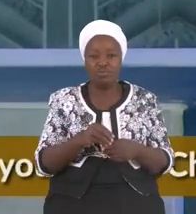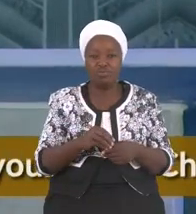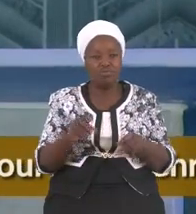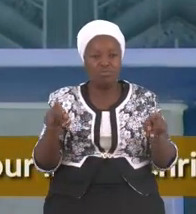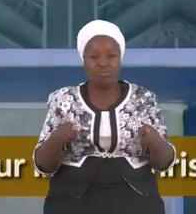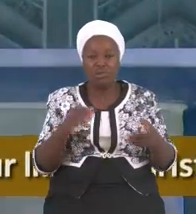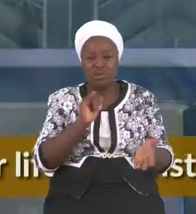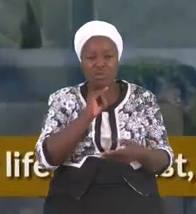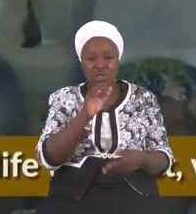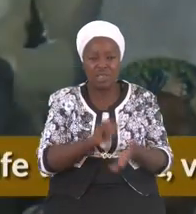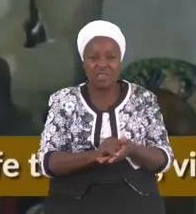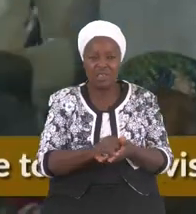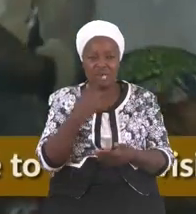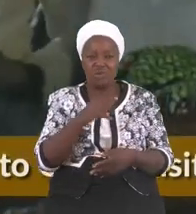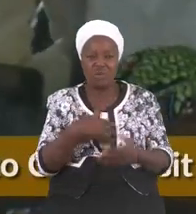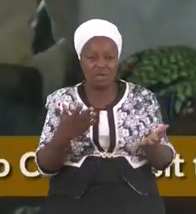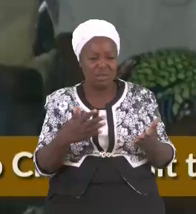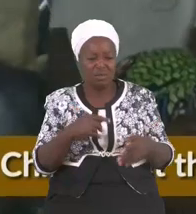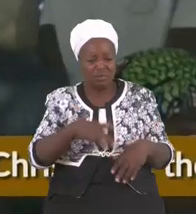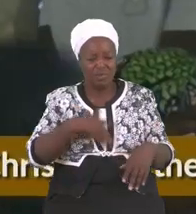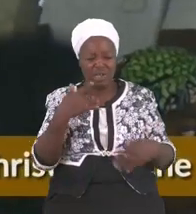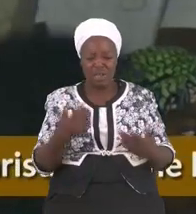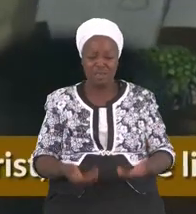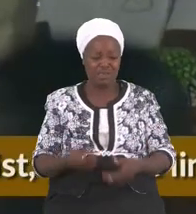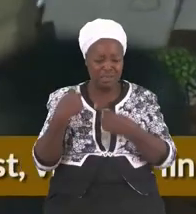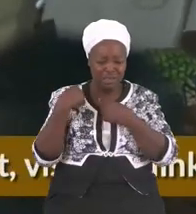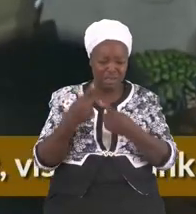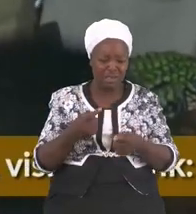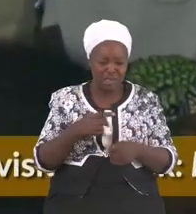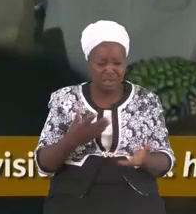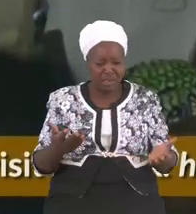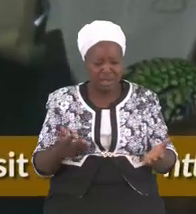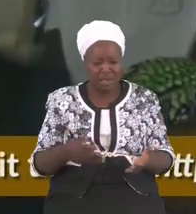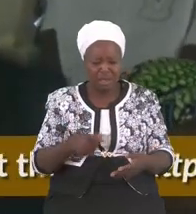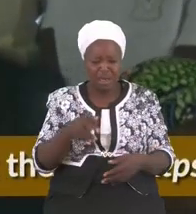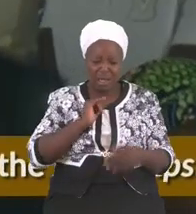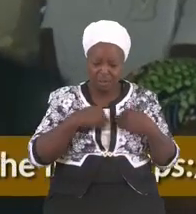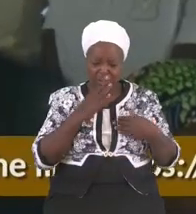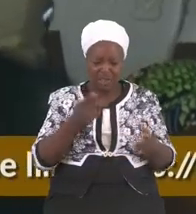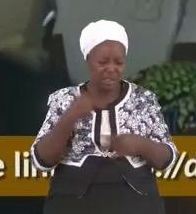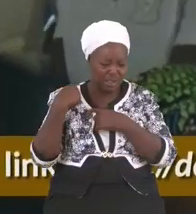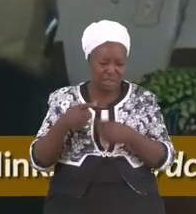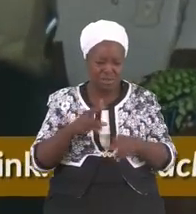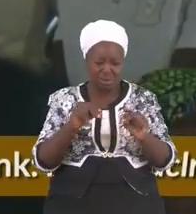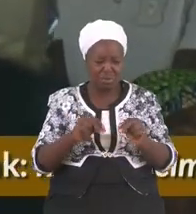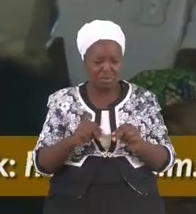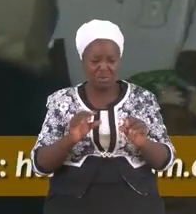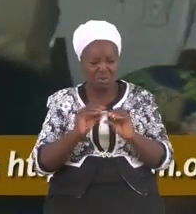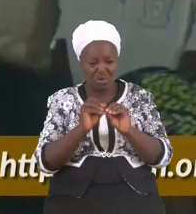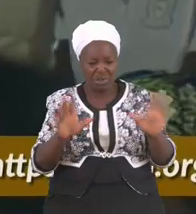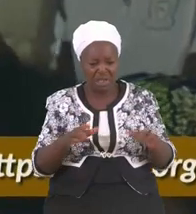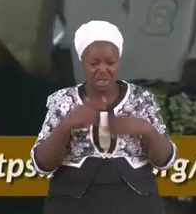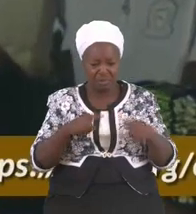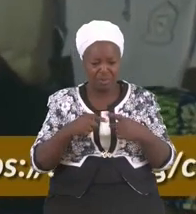been reserved until now. So be crying to God at this time, holding on to